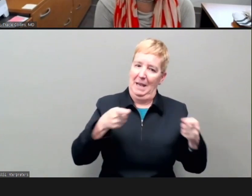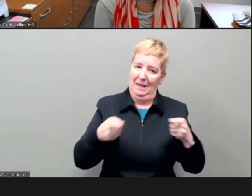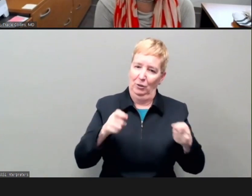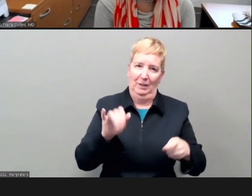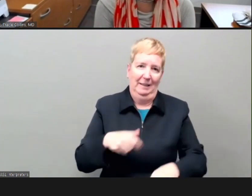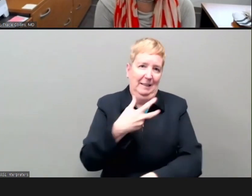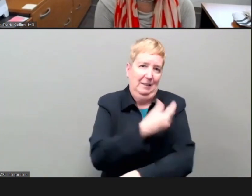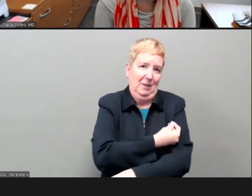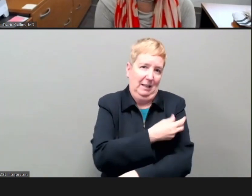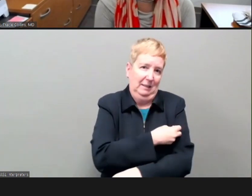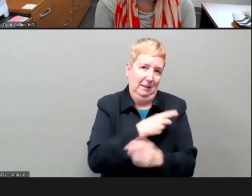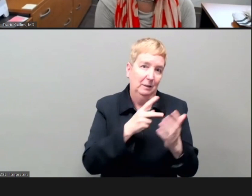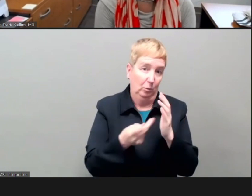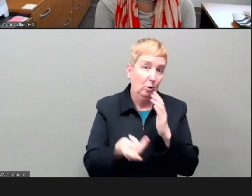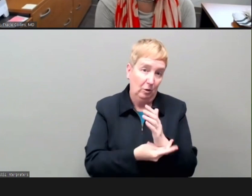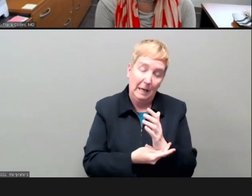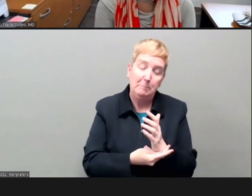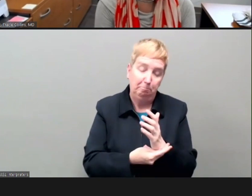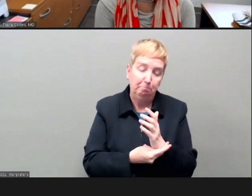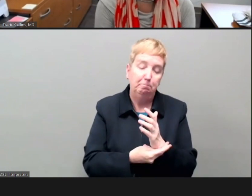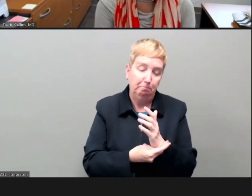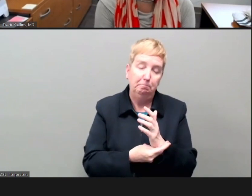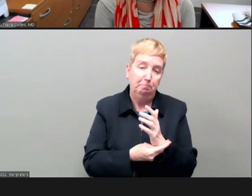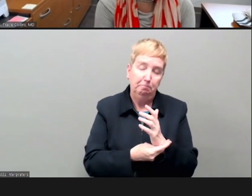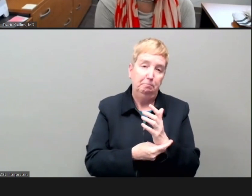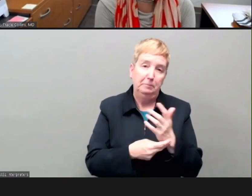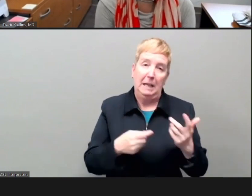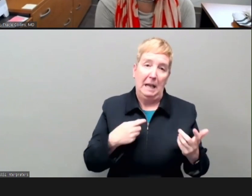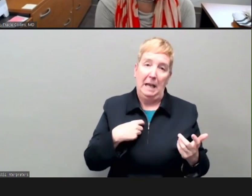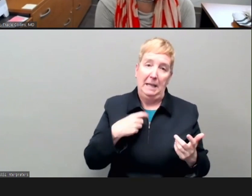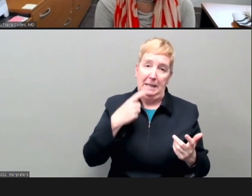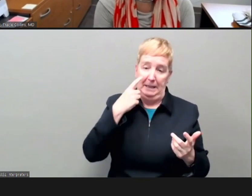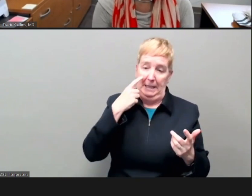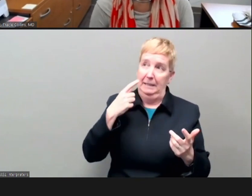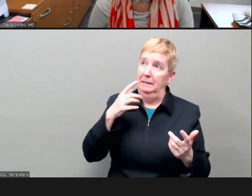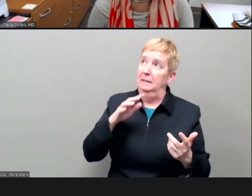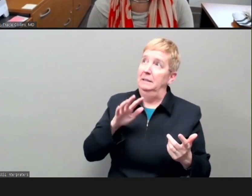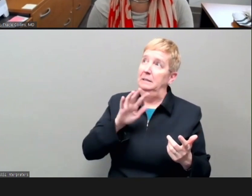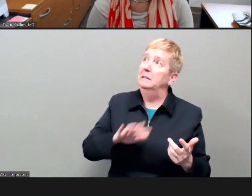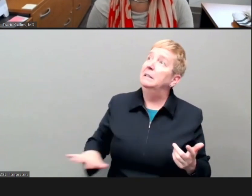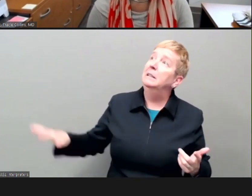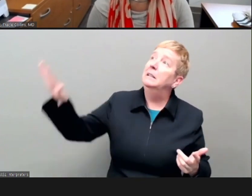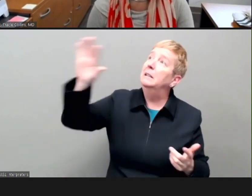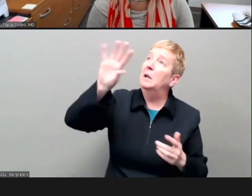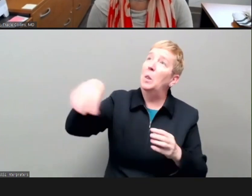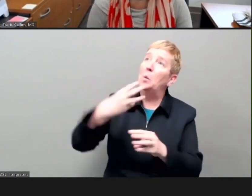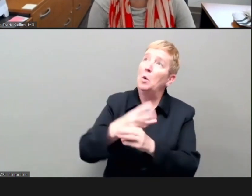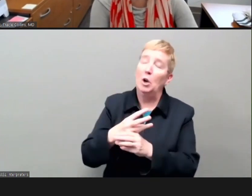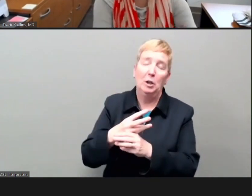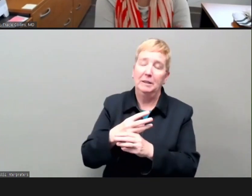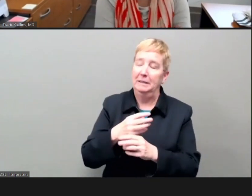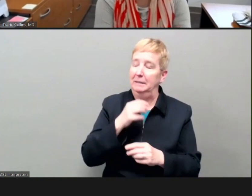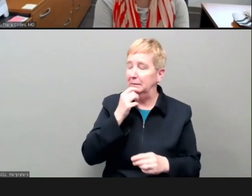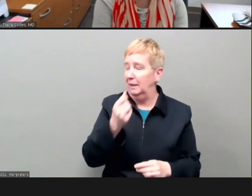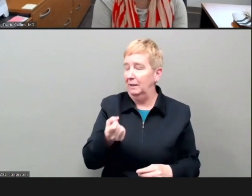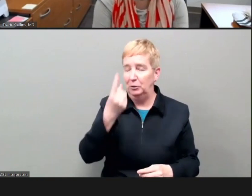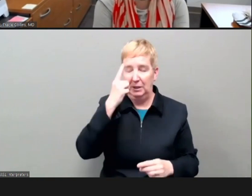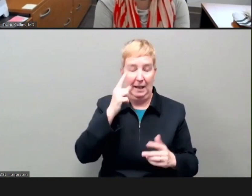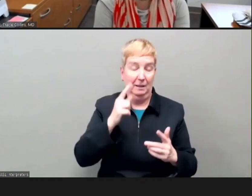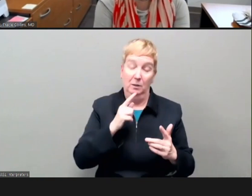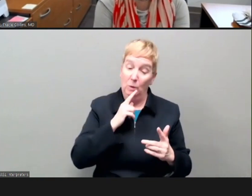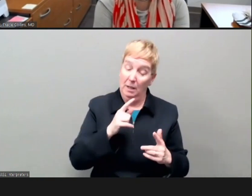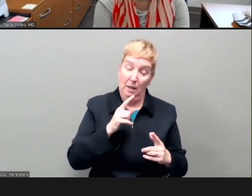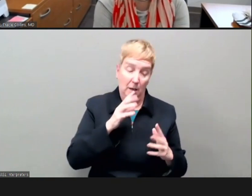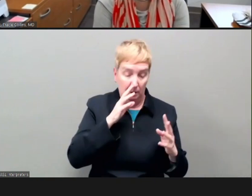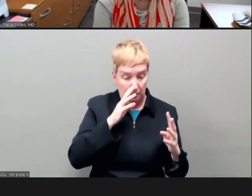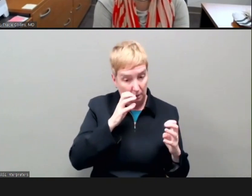vaccine program than I think most folks around the globe understand. And it is one of the reasons